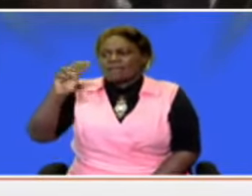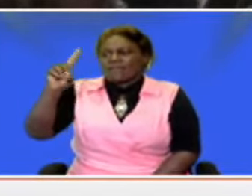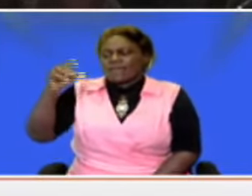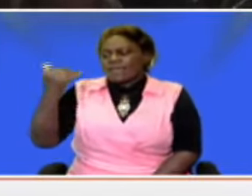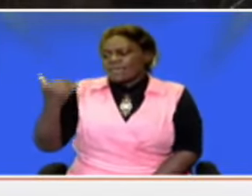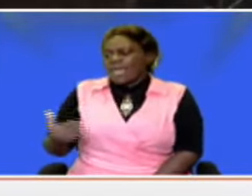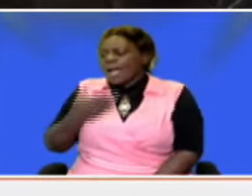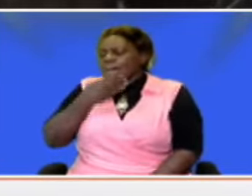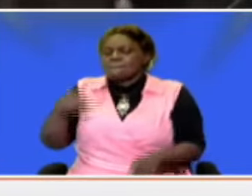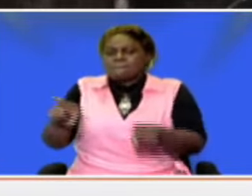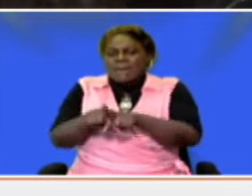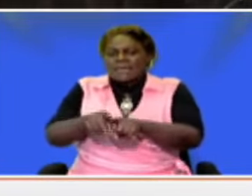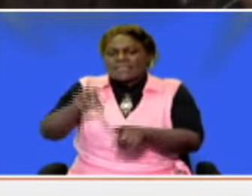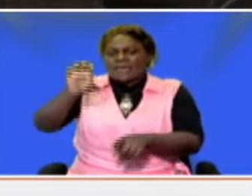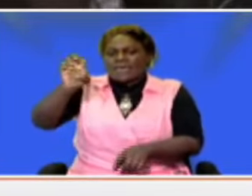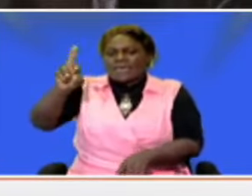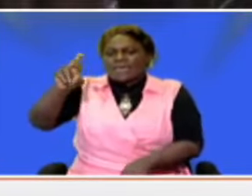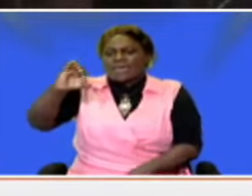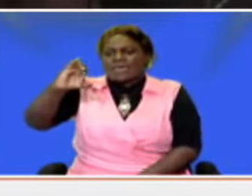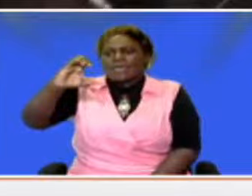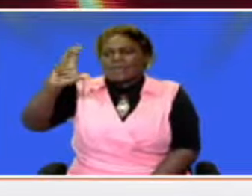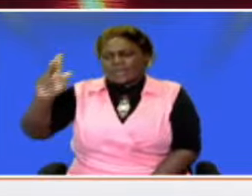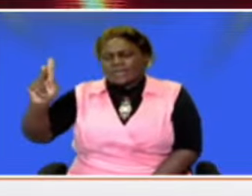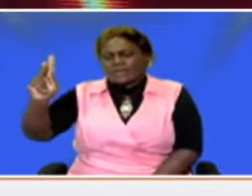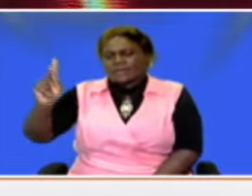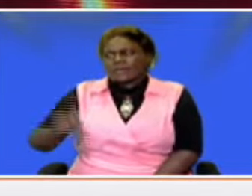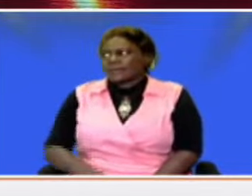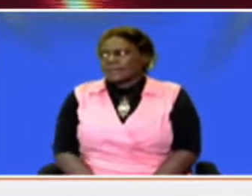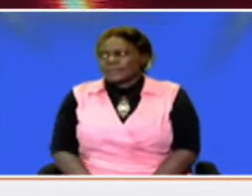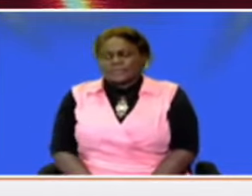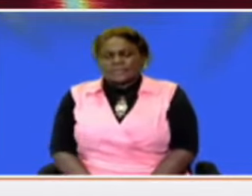younger brother to comedian and activist Eric Omondi.